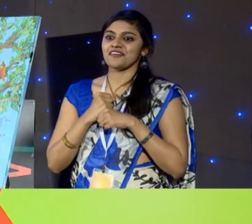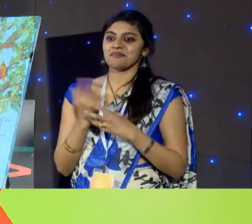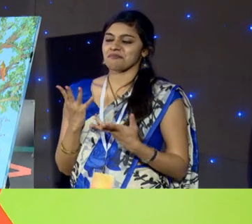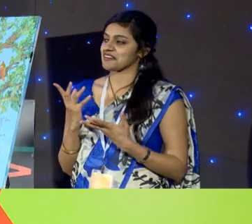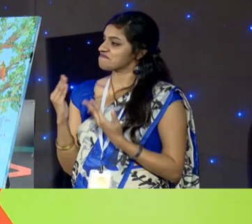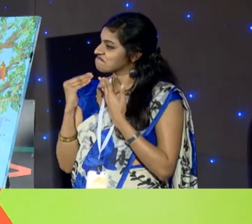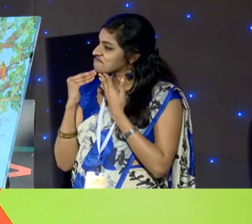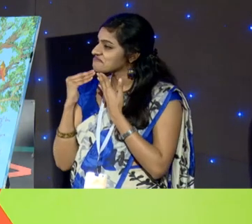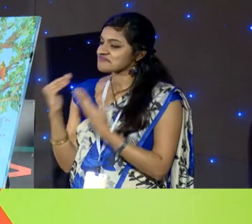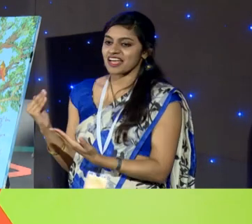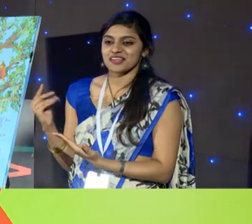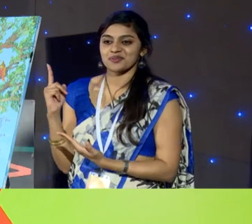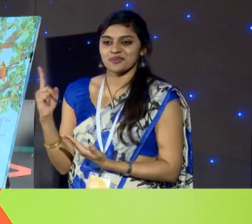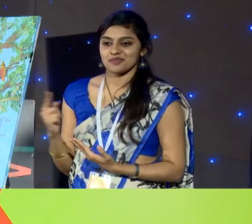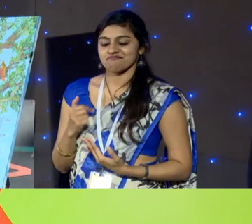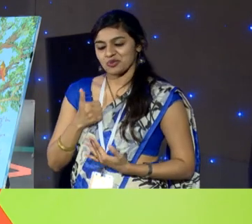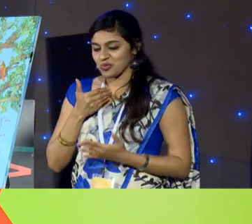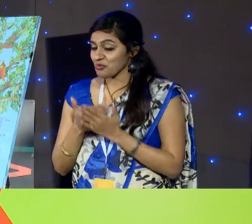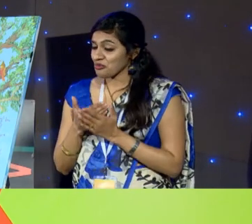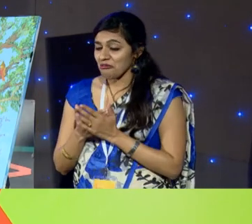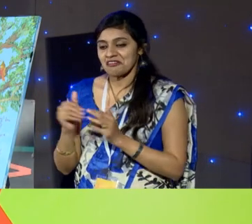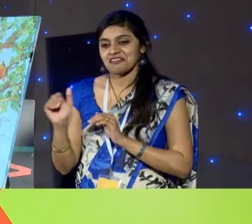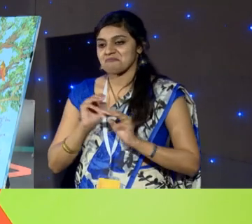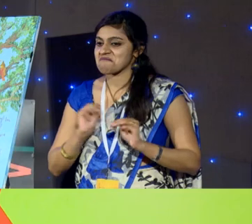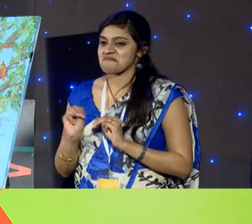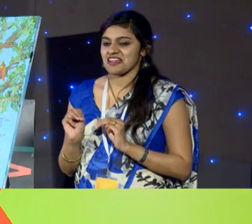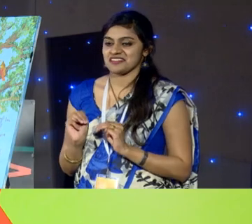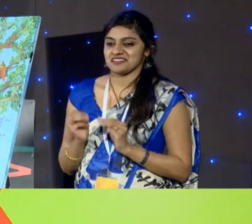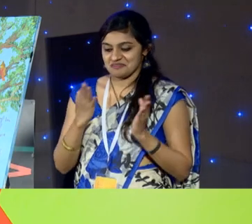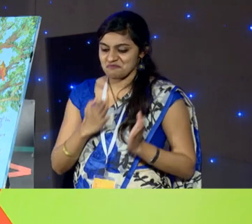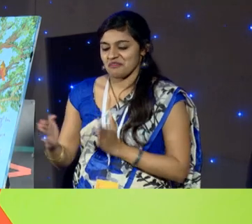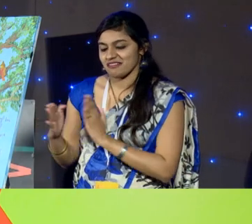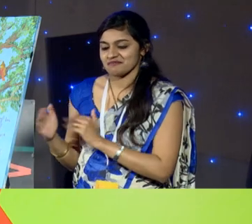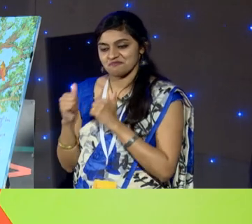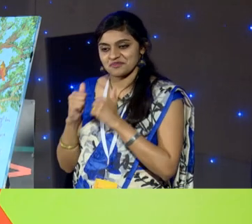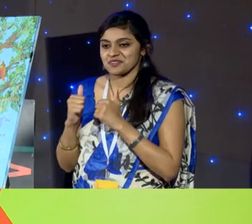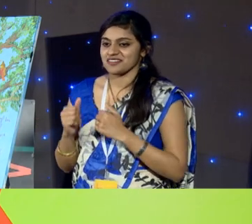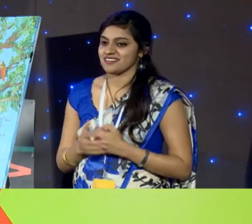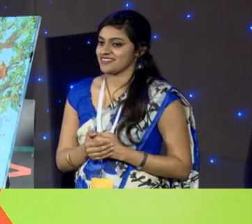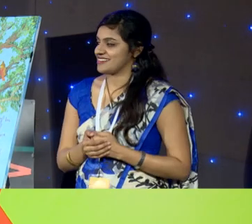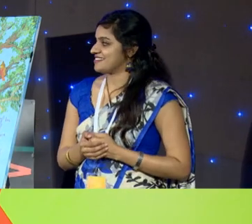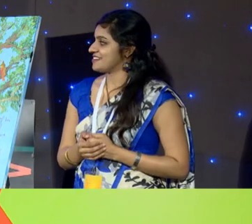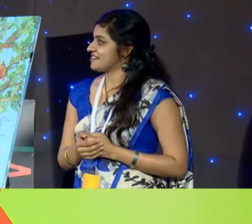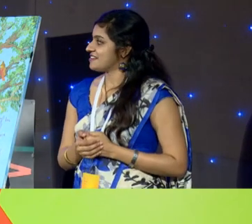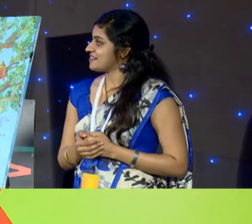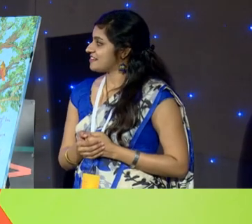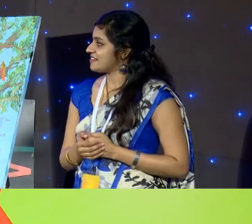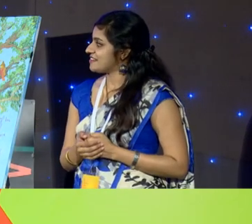So we are already getting solutions to our summit. I would like to